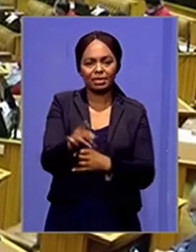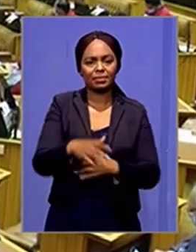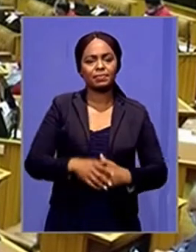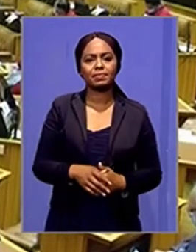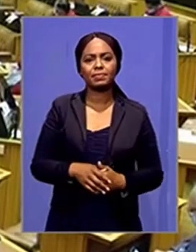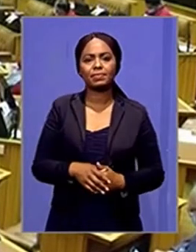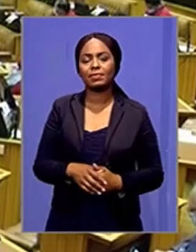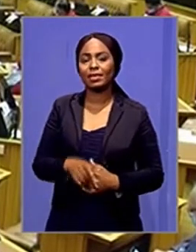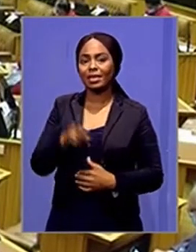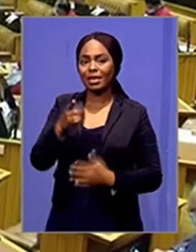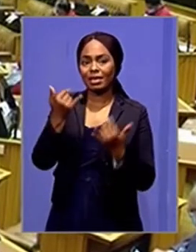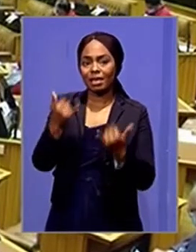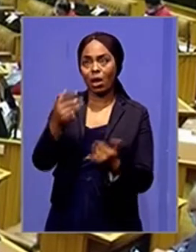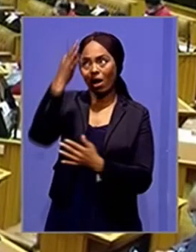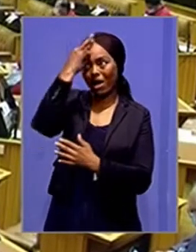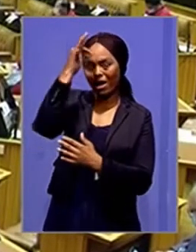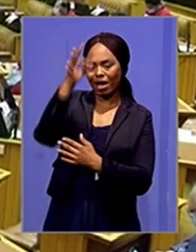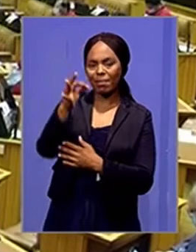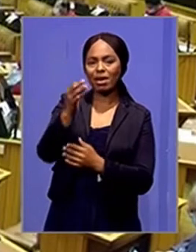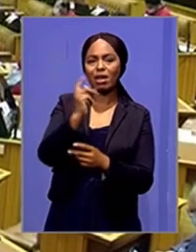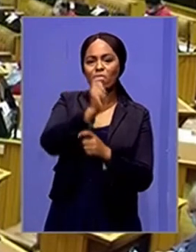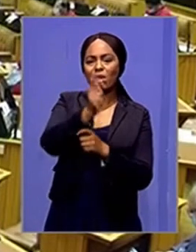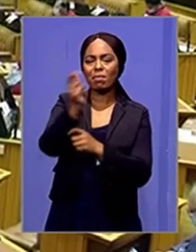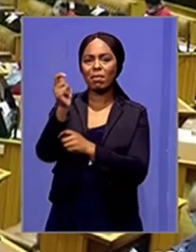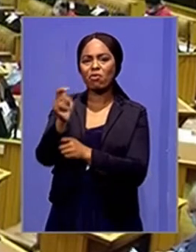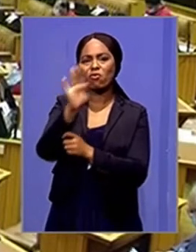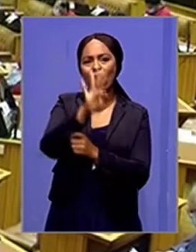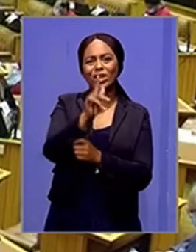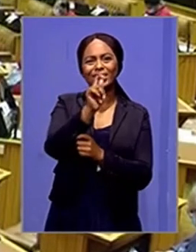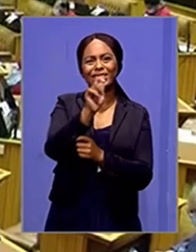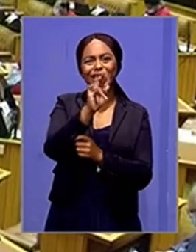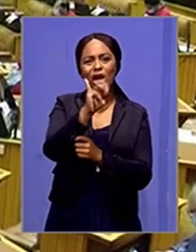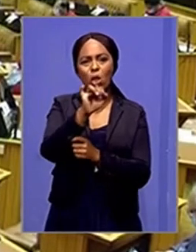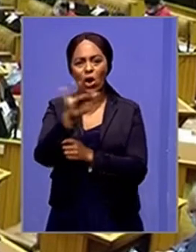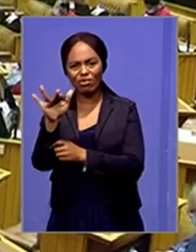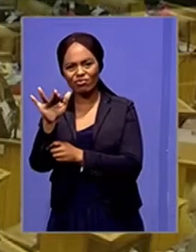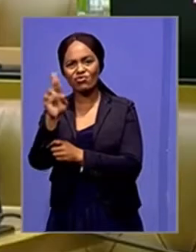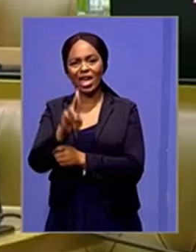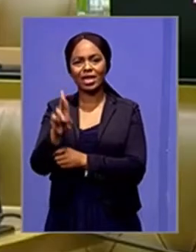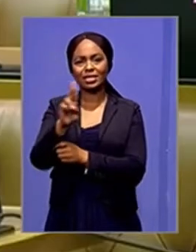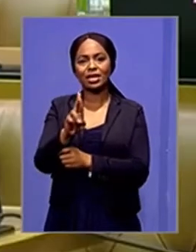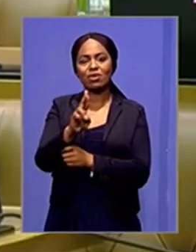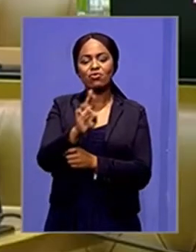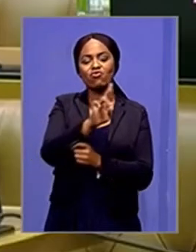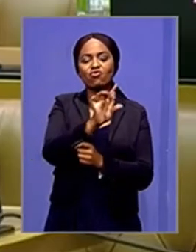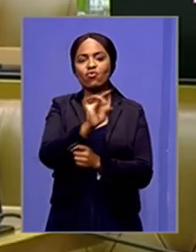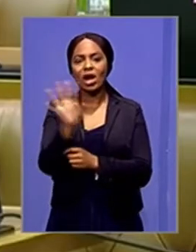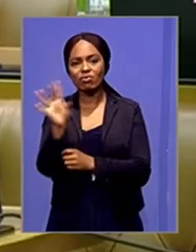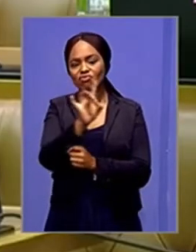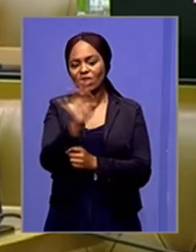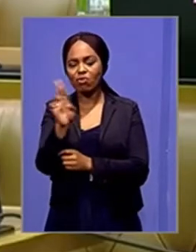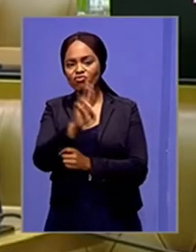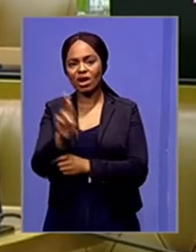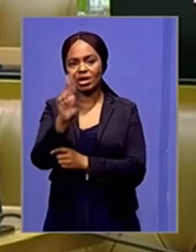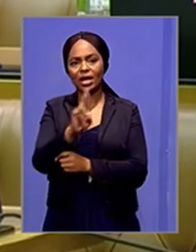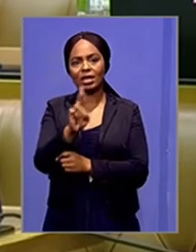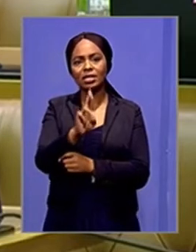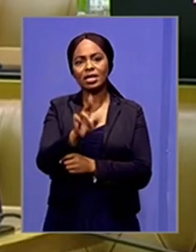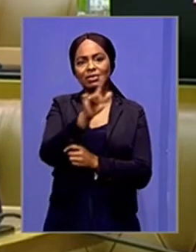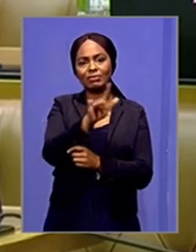ya tšona mmušo o na le dikoloto tša go dira 4 trillion rand gomme go ranta ye nngwe le ye nngwe ya letseno disente tše